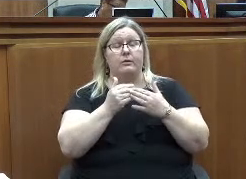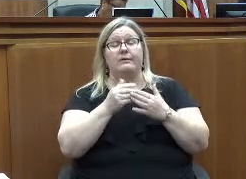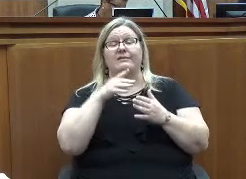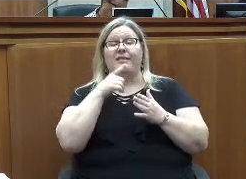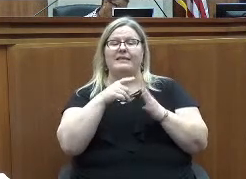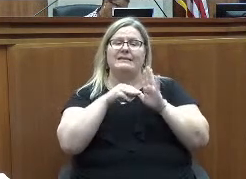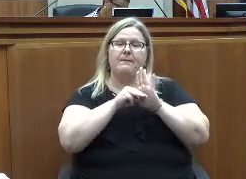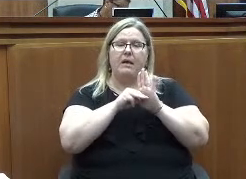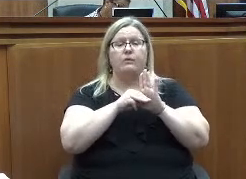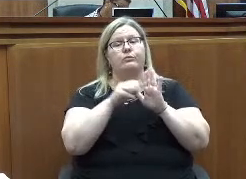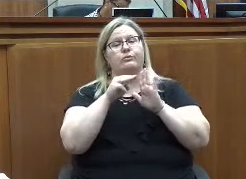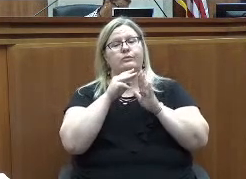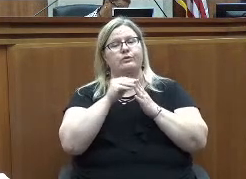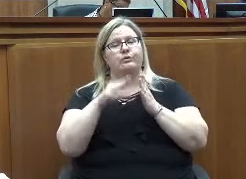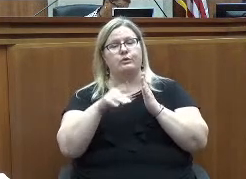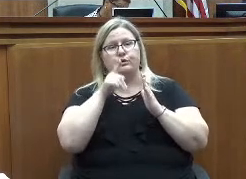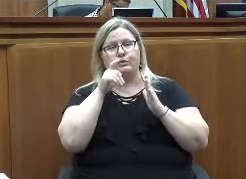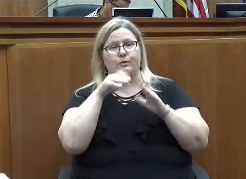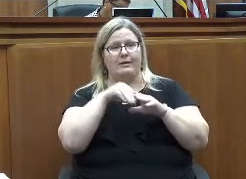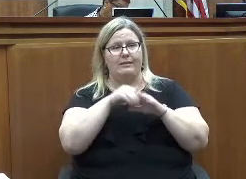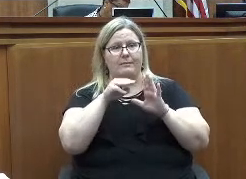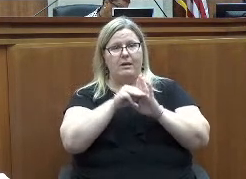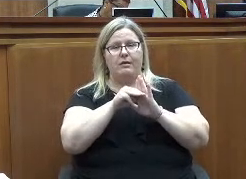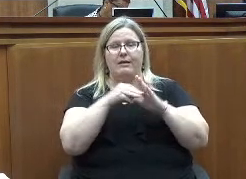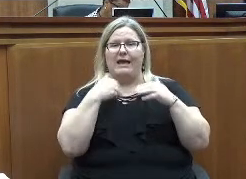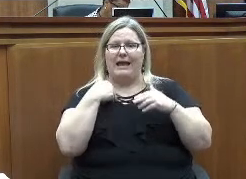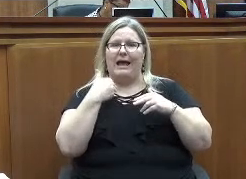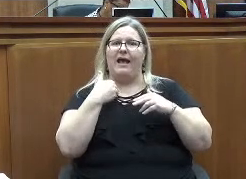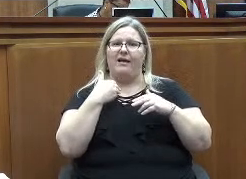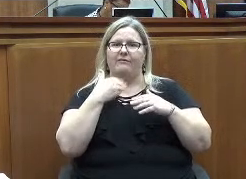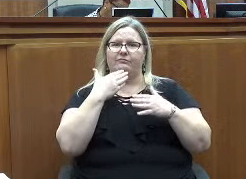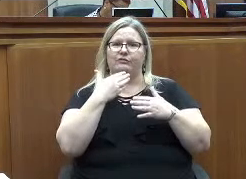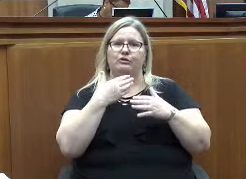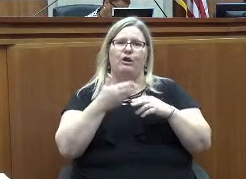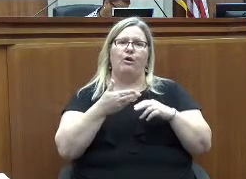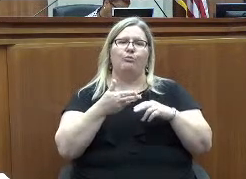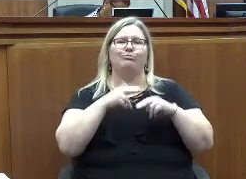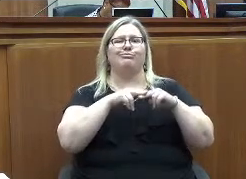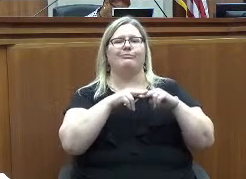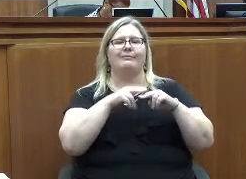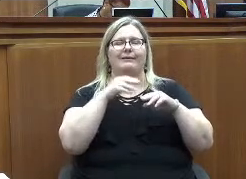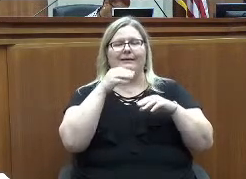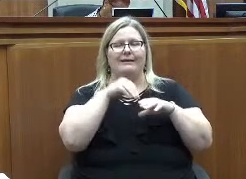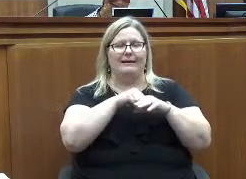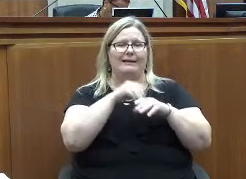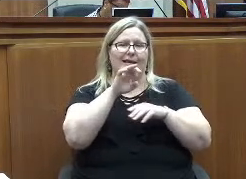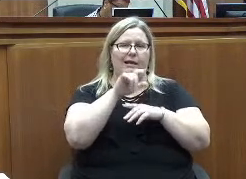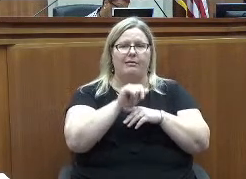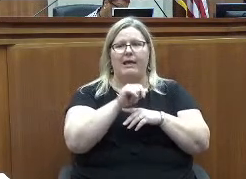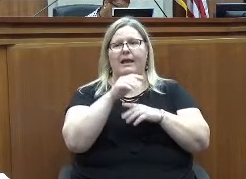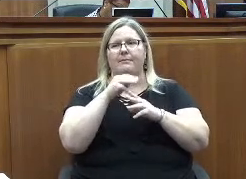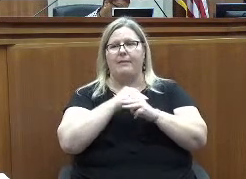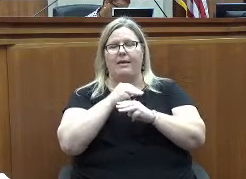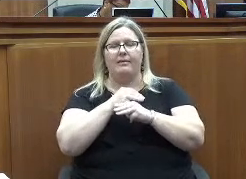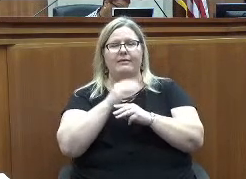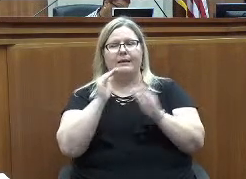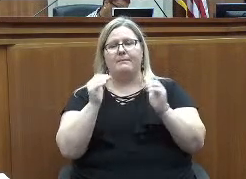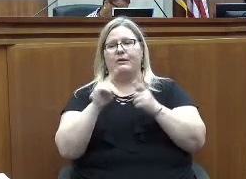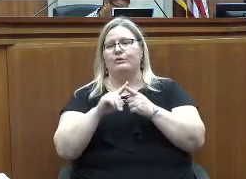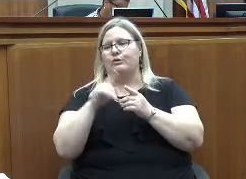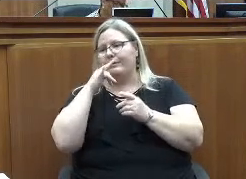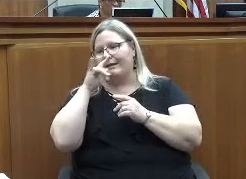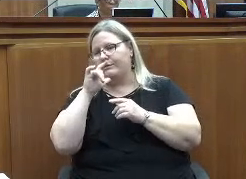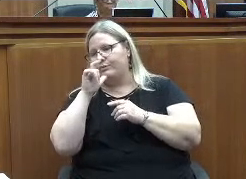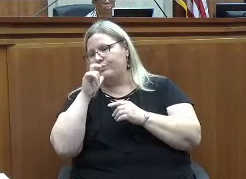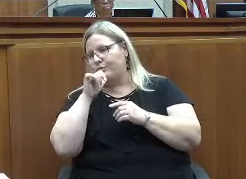participate in this model exhibit gains in ELA and math compared to students who do not have specialized programming. ACE will offer